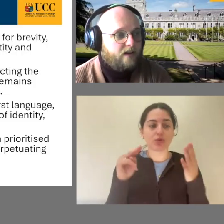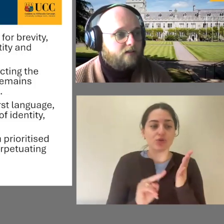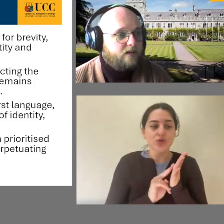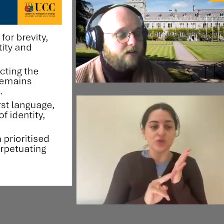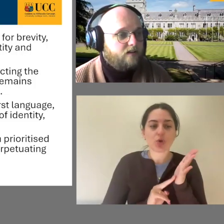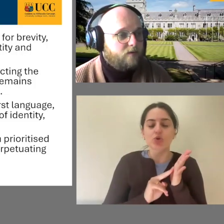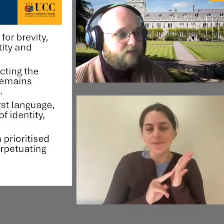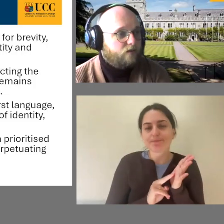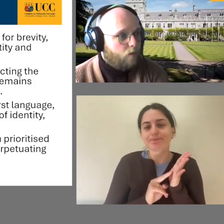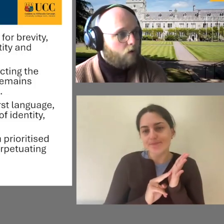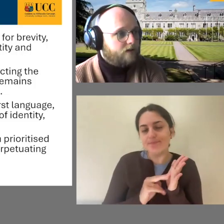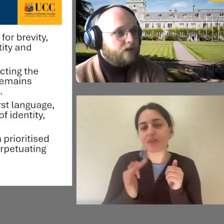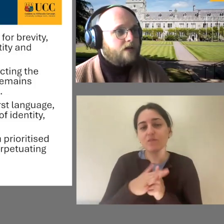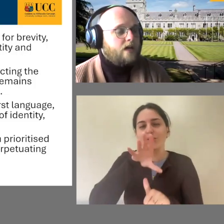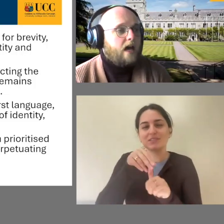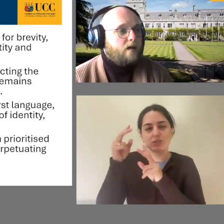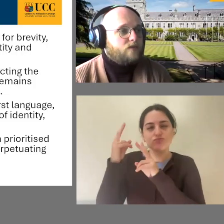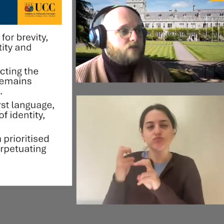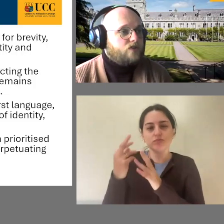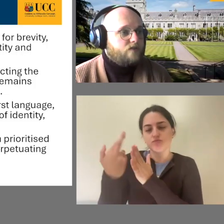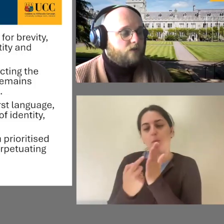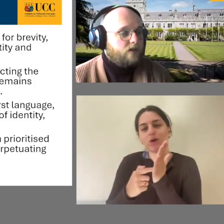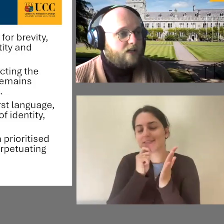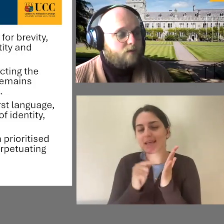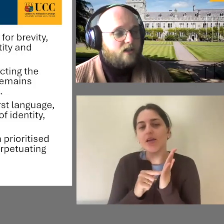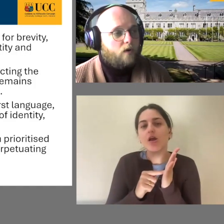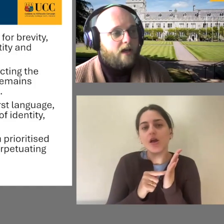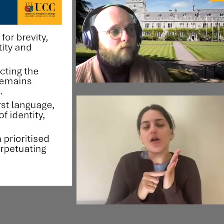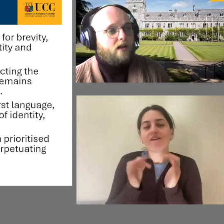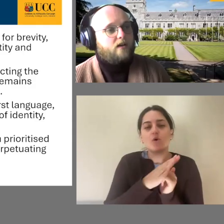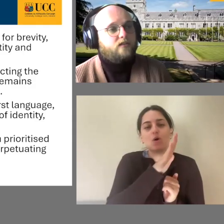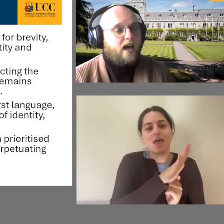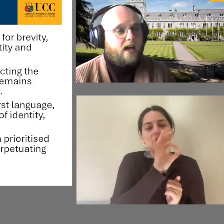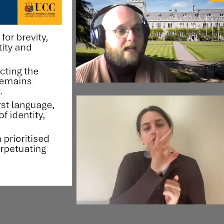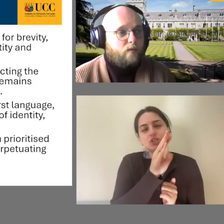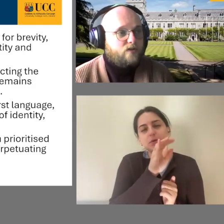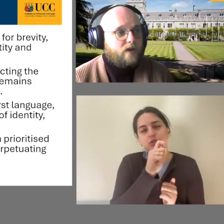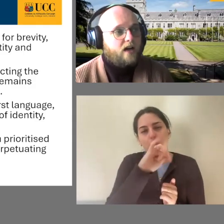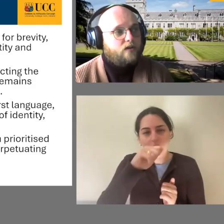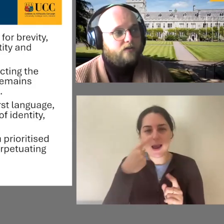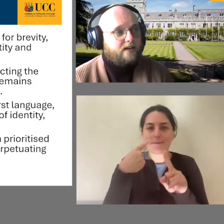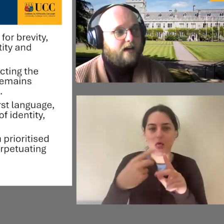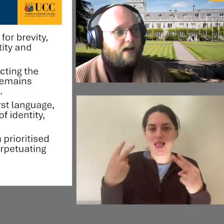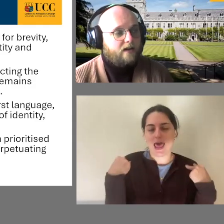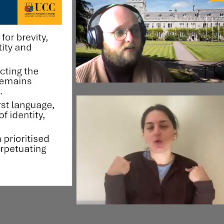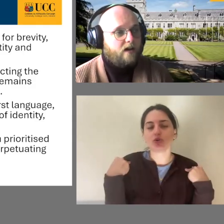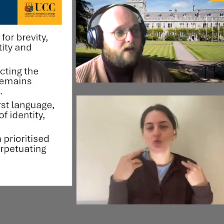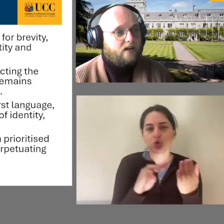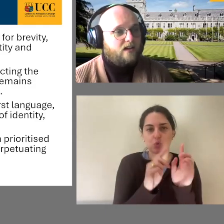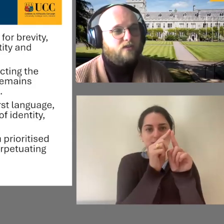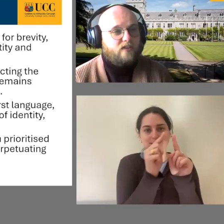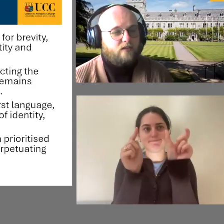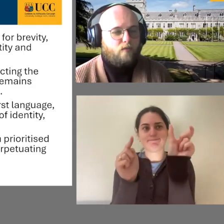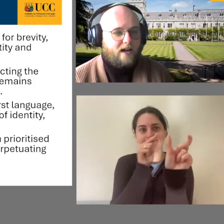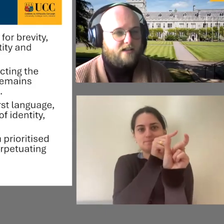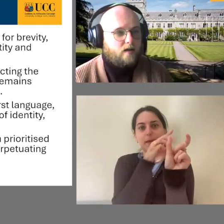and that within the specific report. So just for LGBTQIA plus language, we are using that as